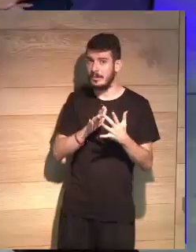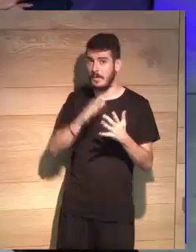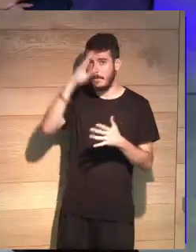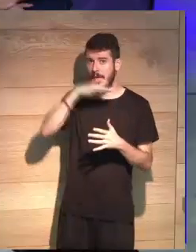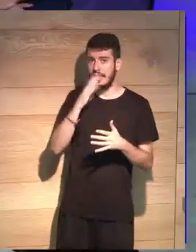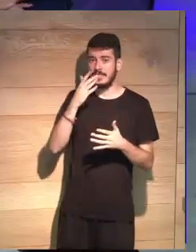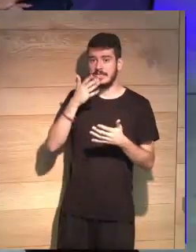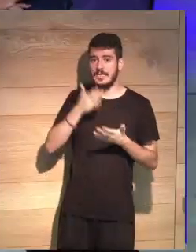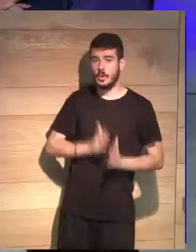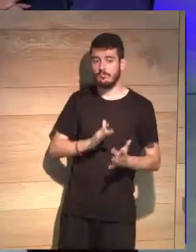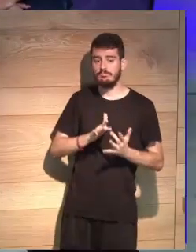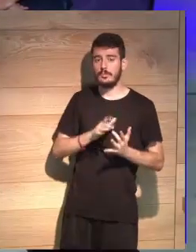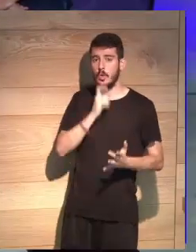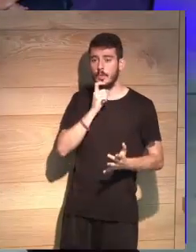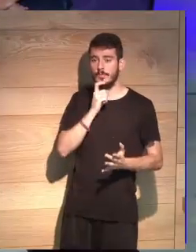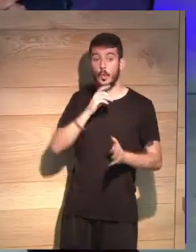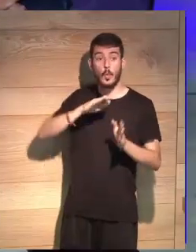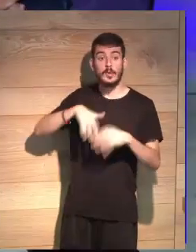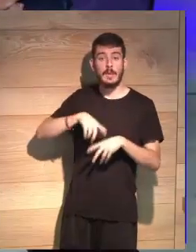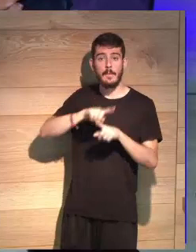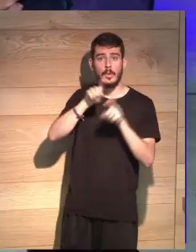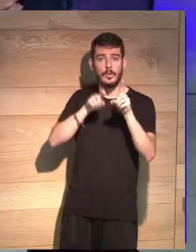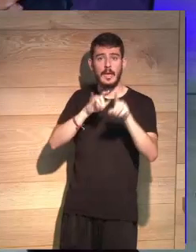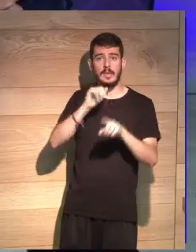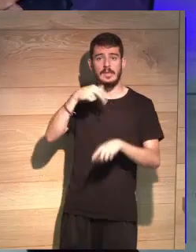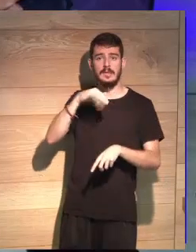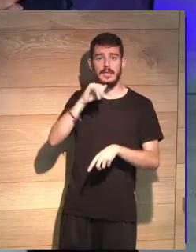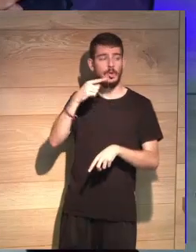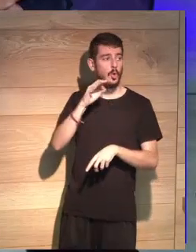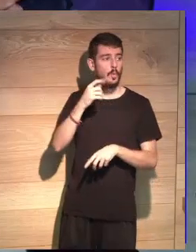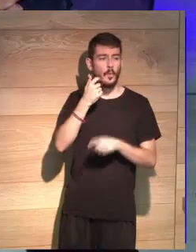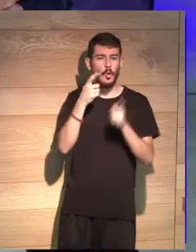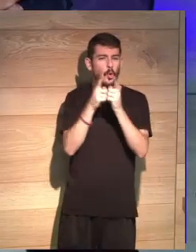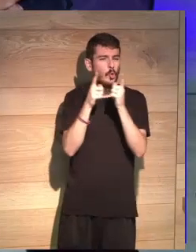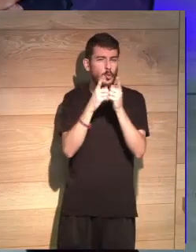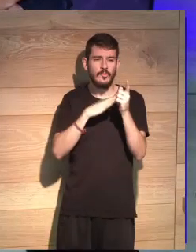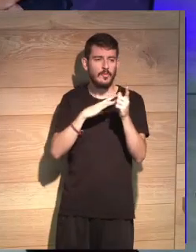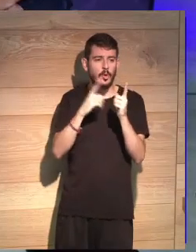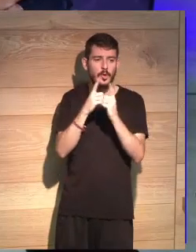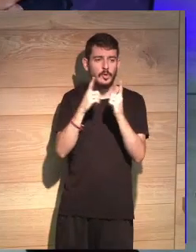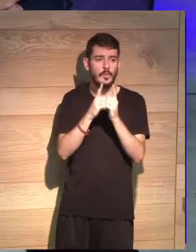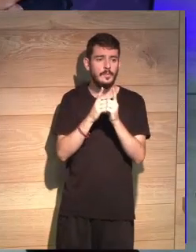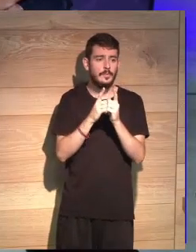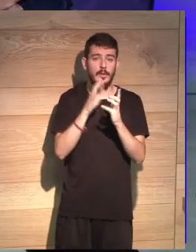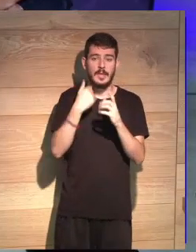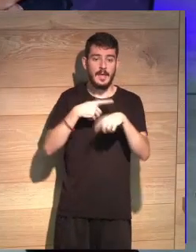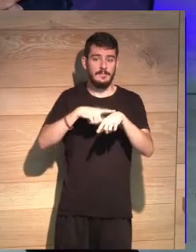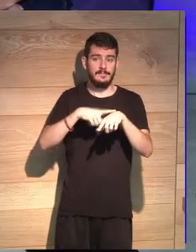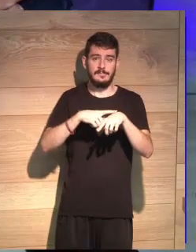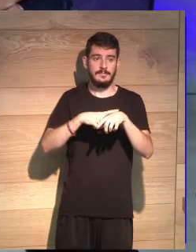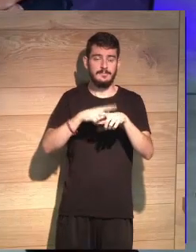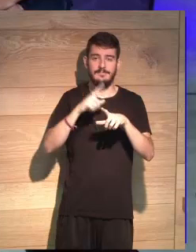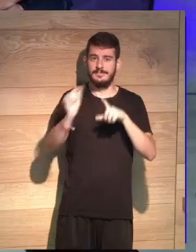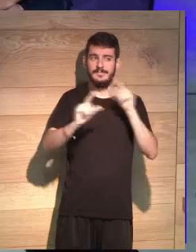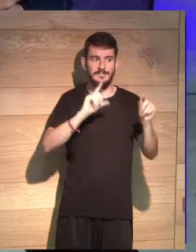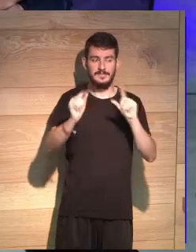are some more serious problems in the relationship between parents and children. Now, the last question by Inigo. Please,